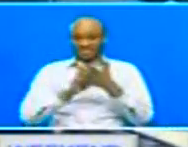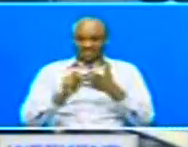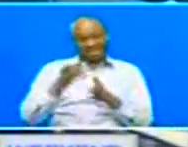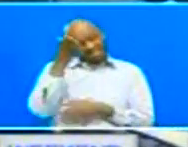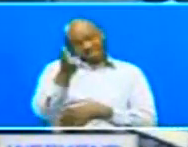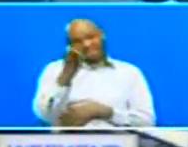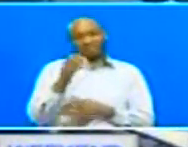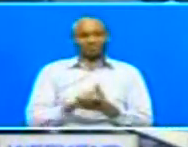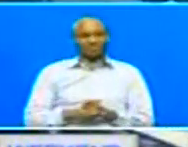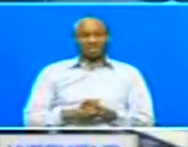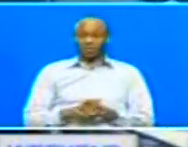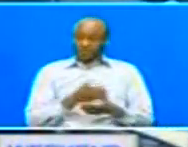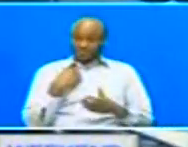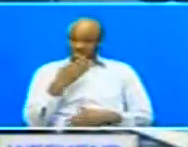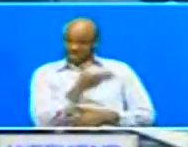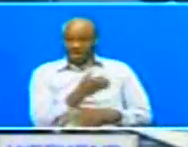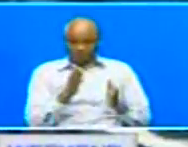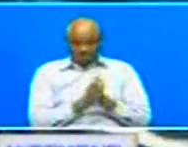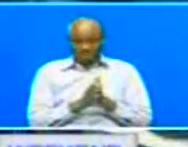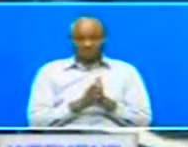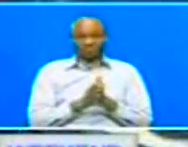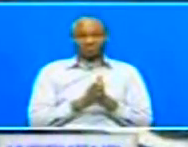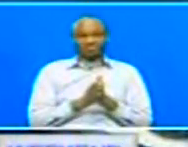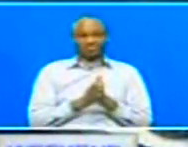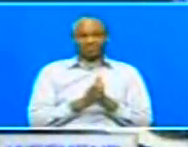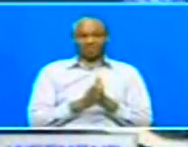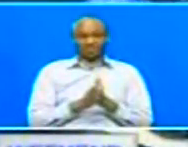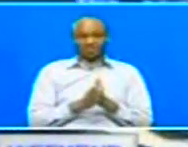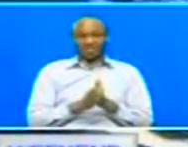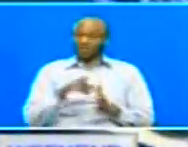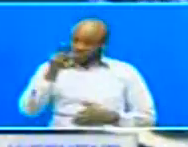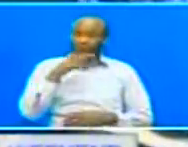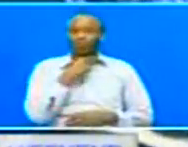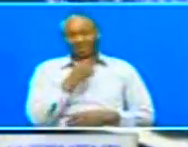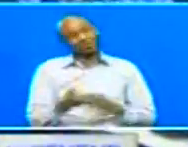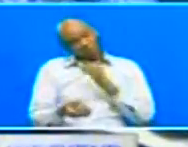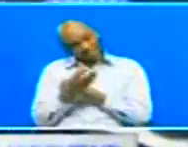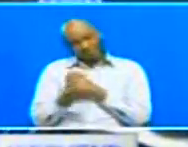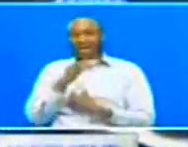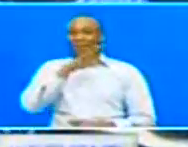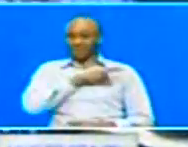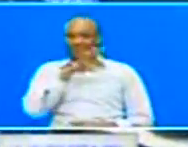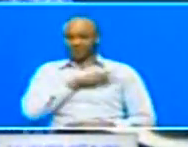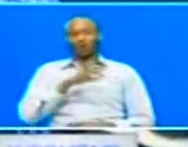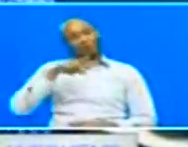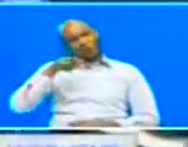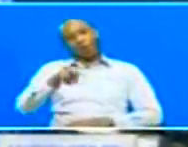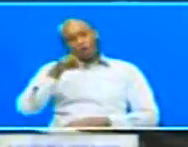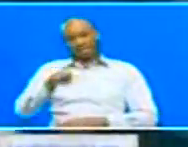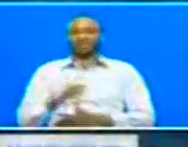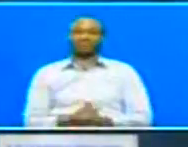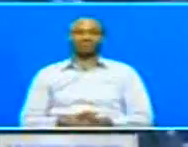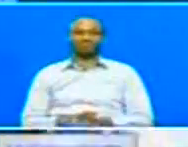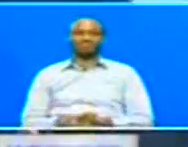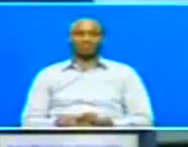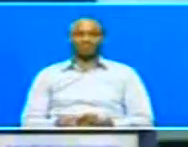James Macharia. We are here with Traffic One. Who was at hand to explain the benefits of working out on a